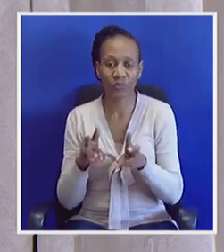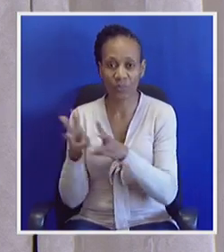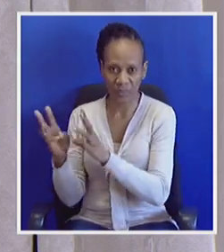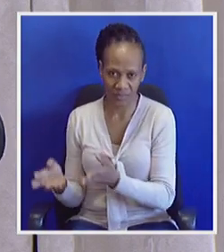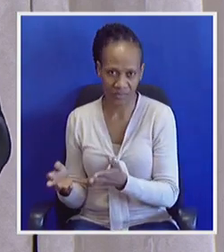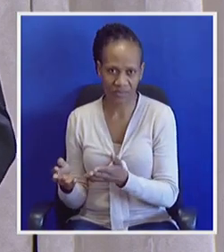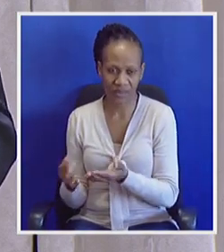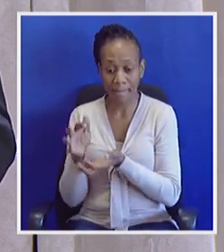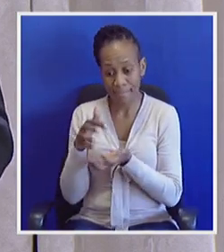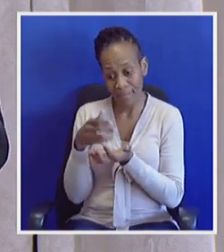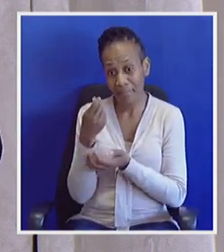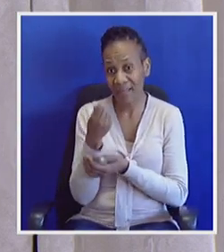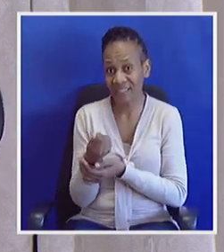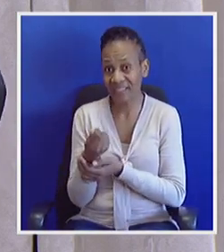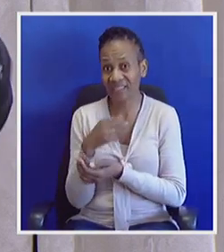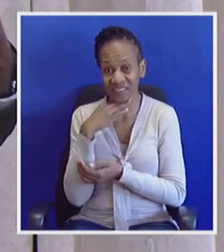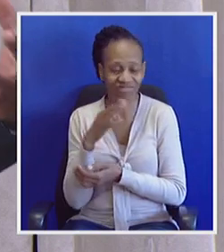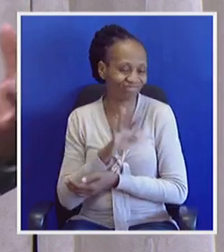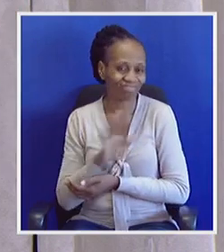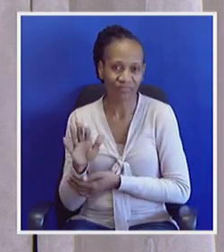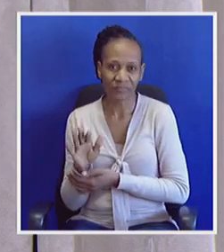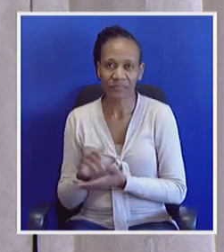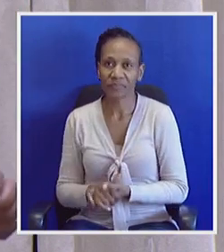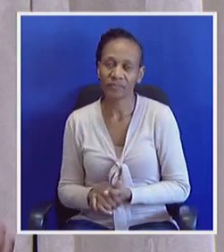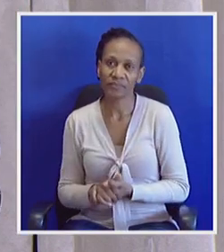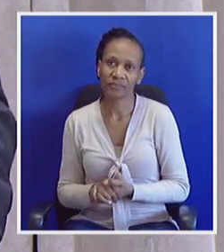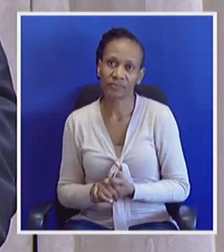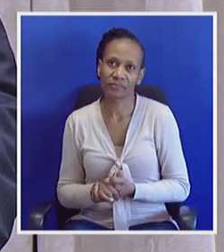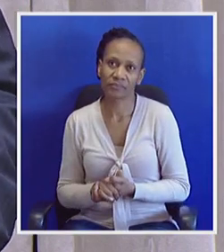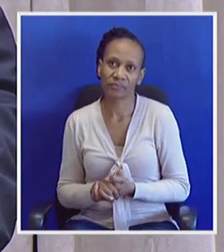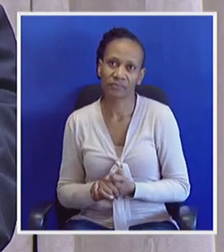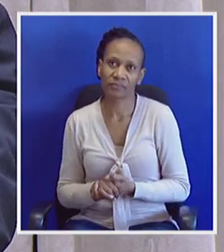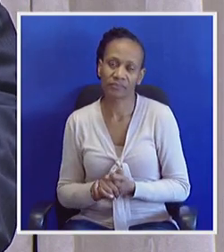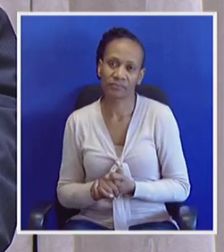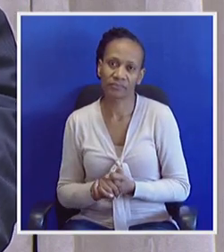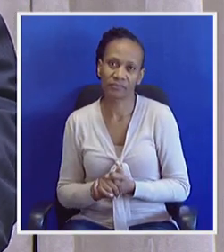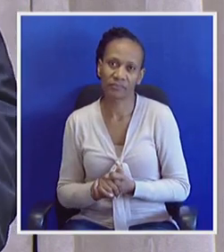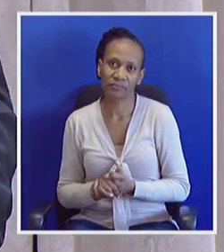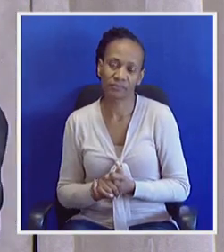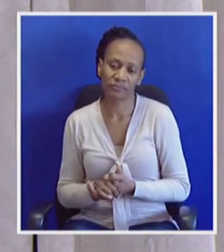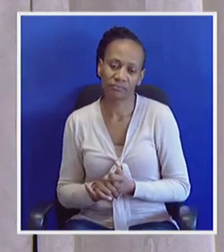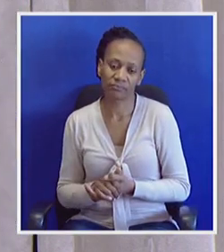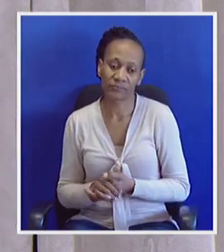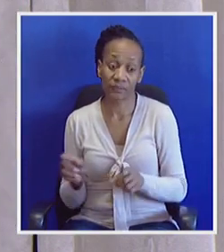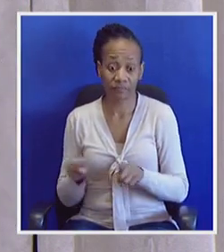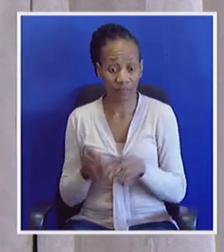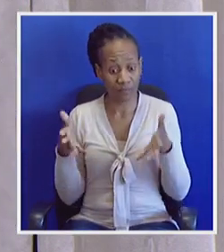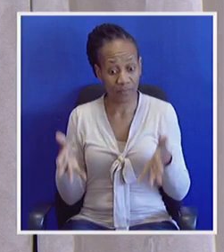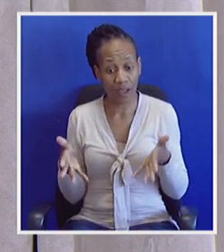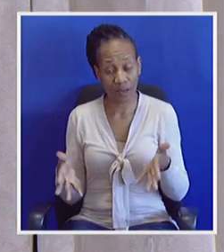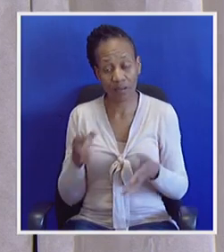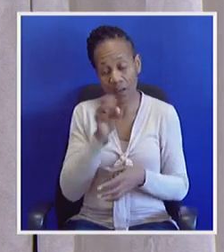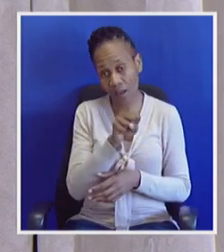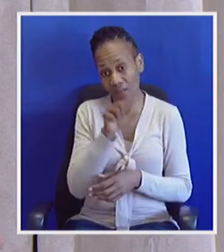becoming profitable and getting out of the difficult situations that they are in. Right now, SAA